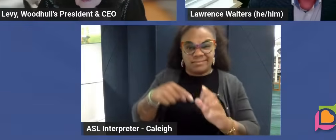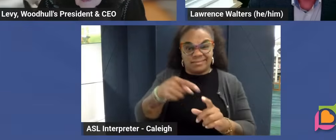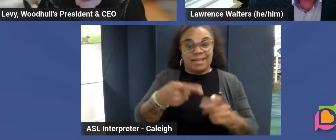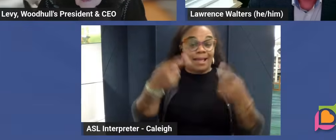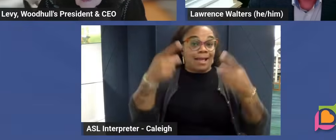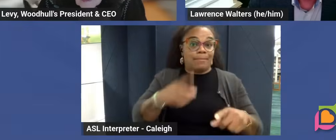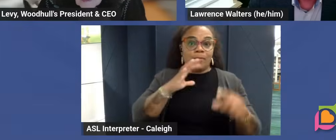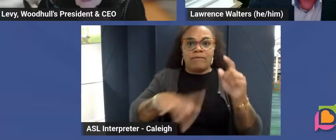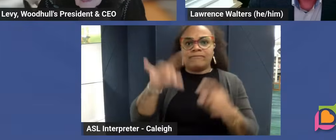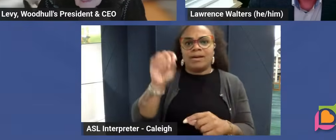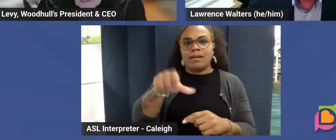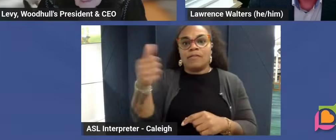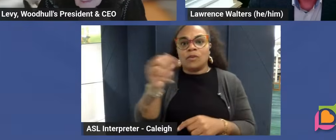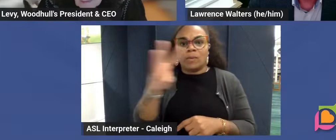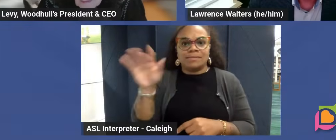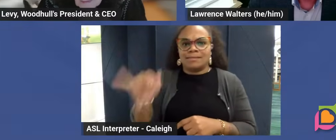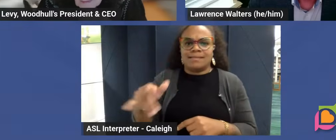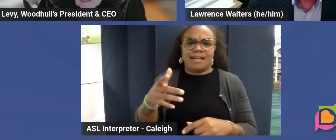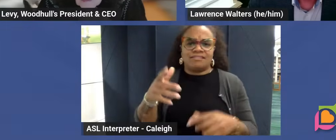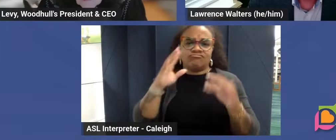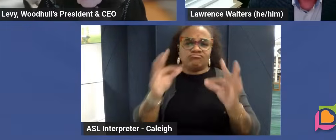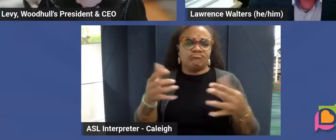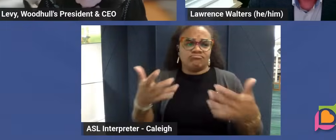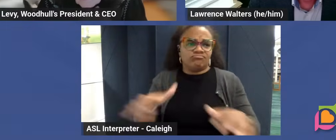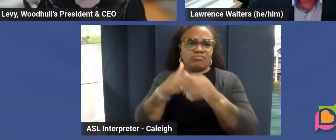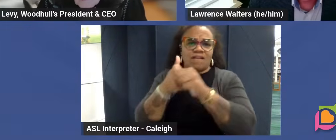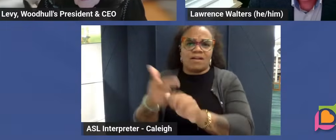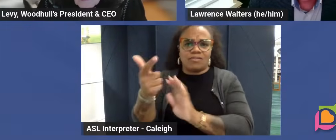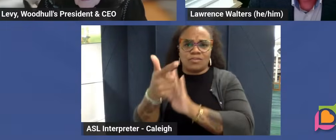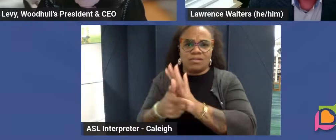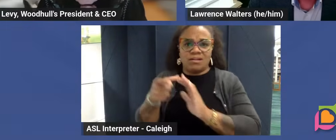sites that aren't complying with the law, that